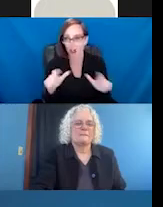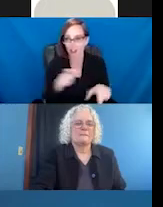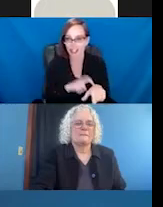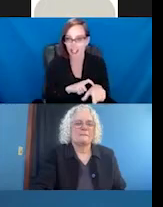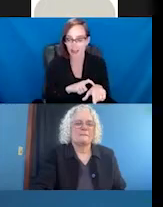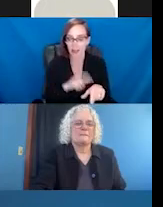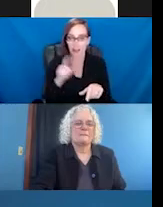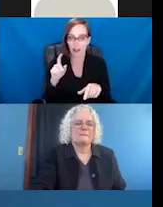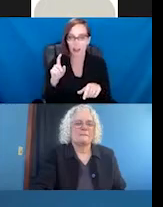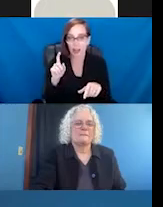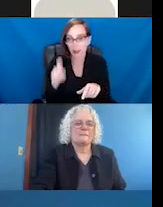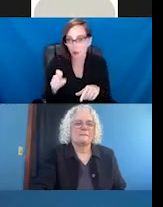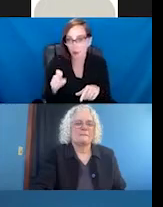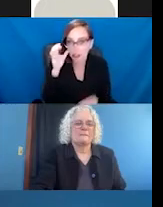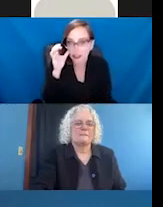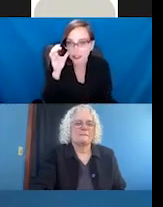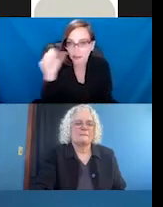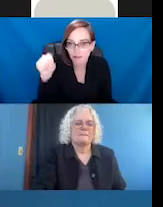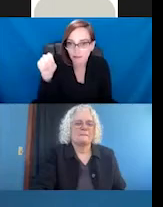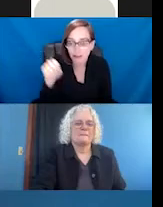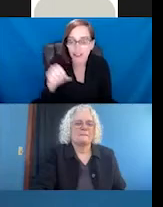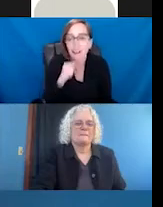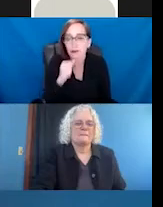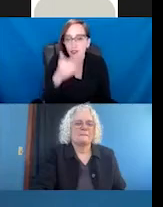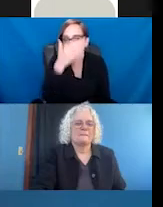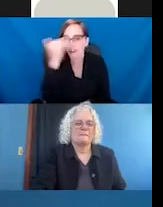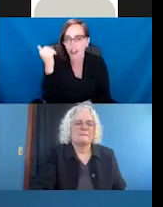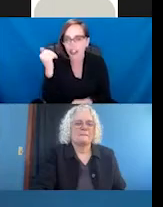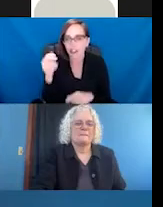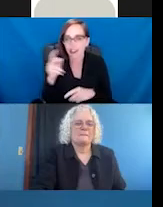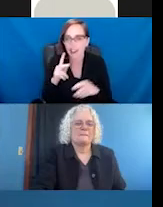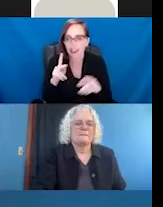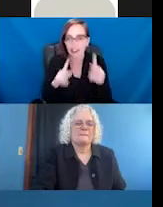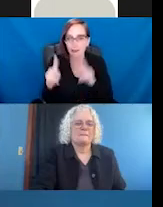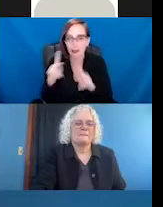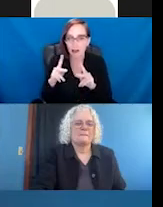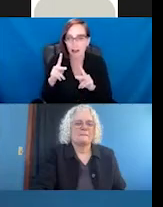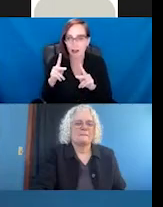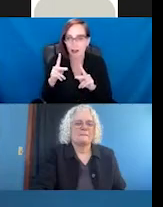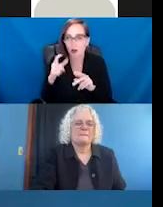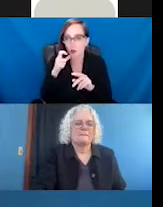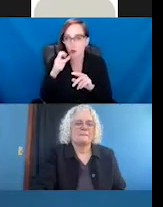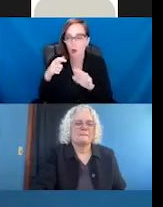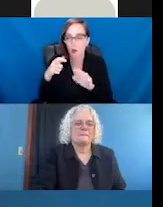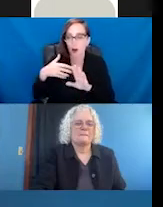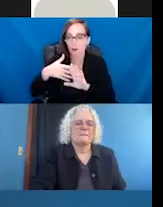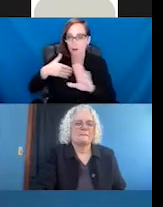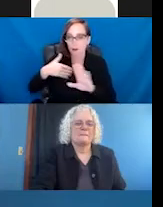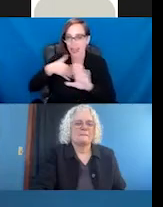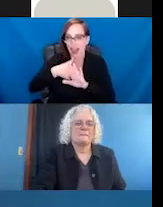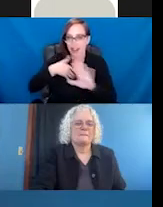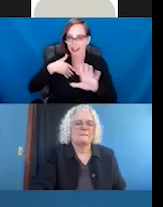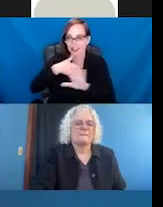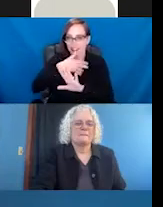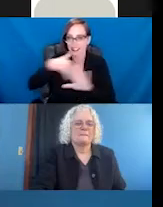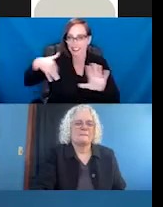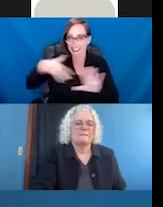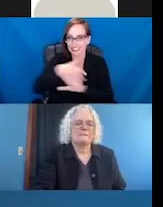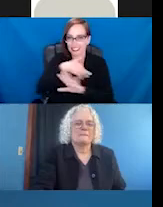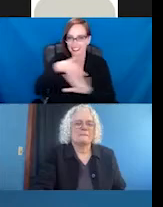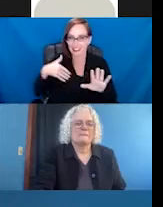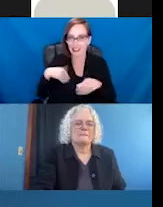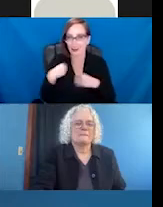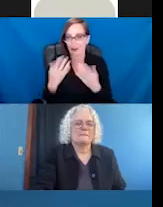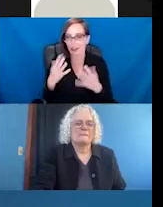should listen, but we shouldn't forget about the folks that are holding the system up by providing the wraparound care